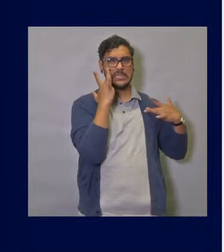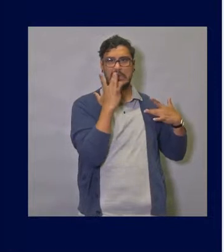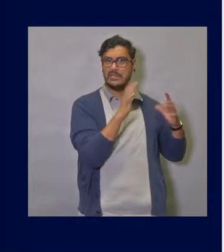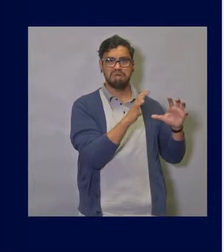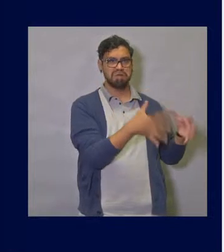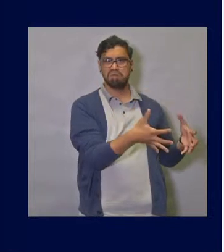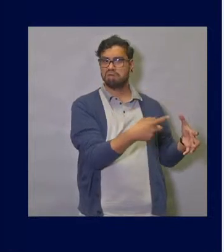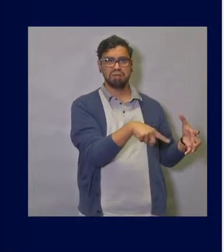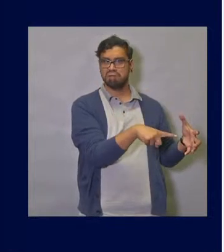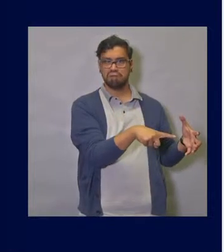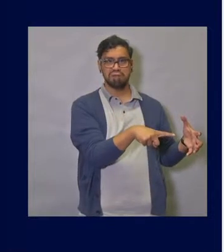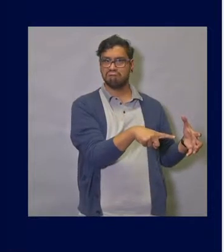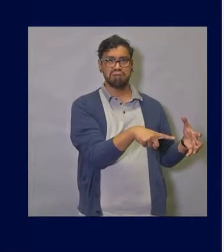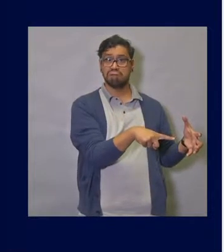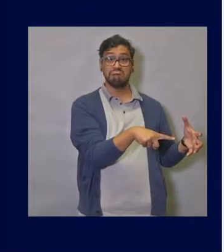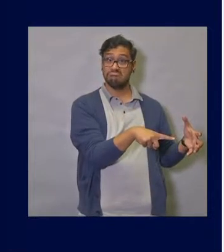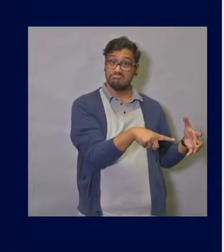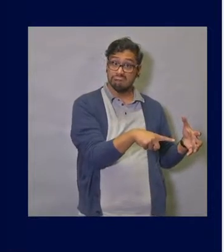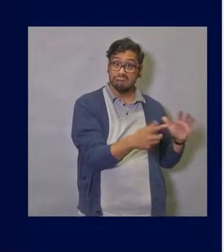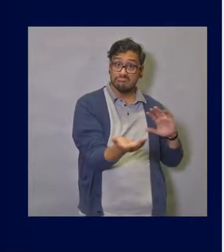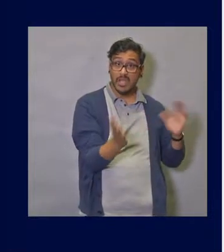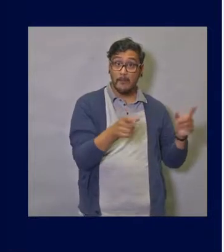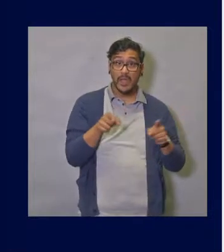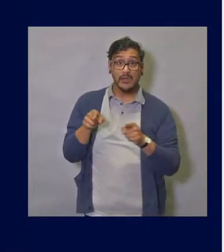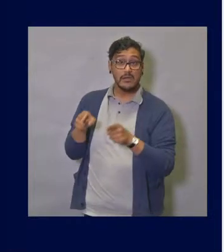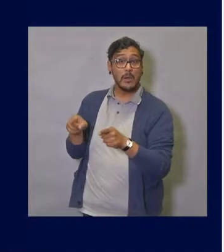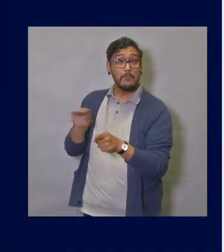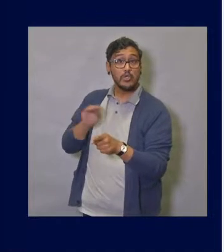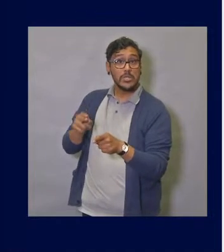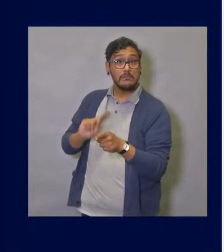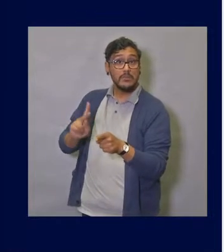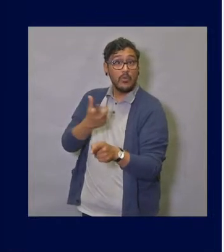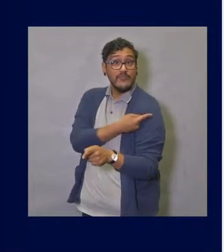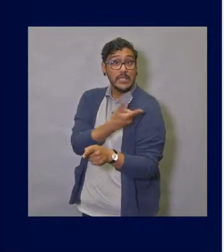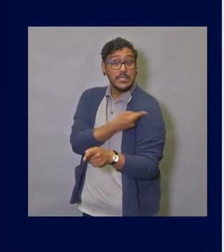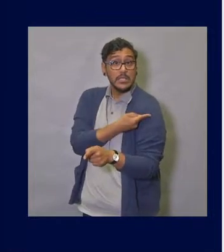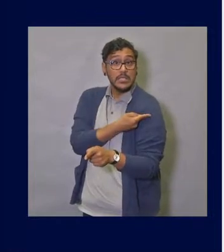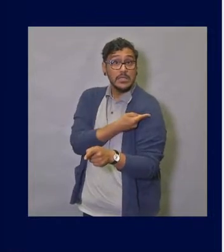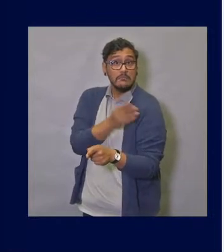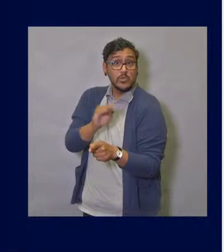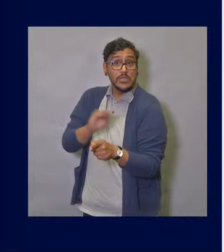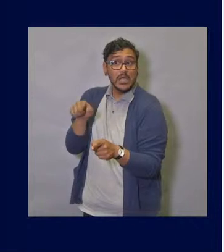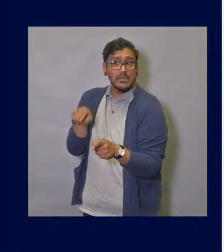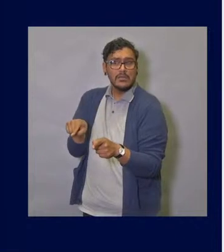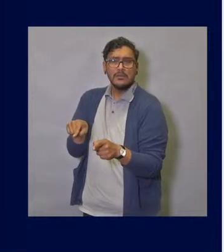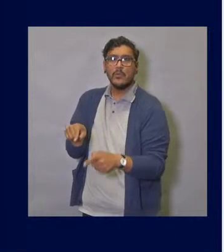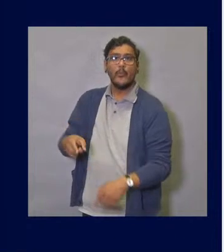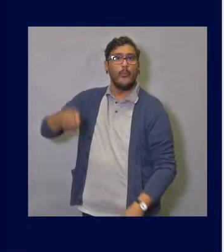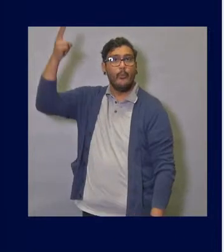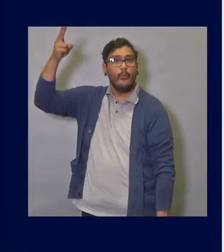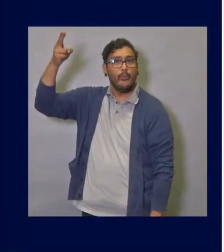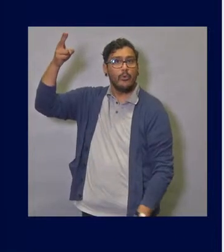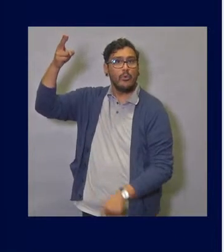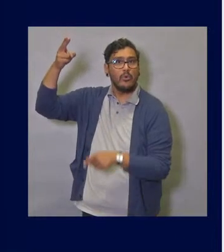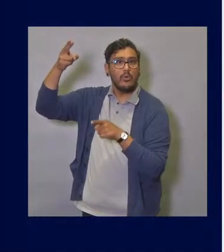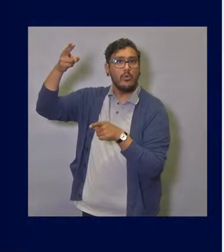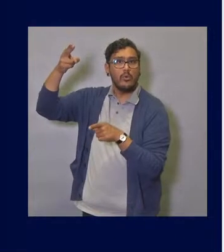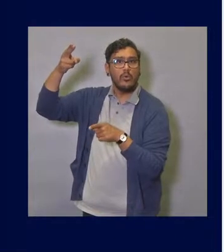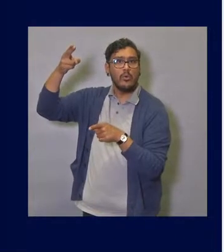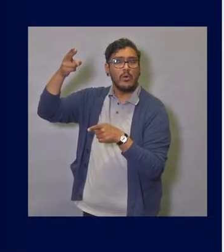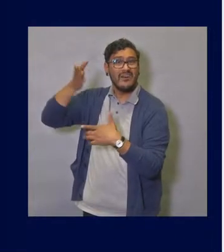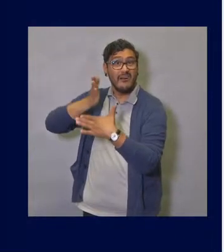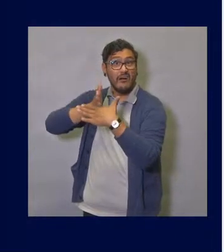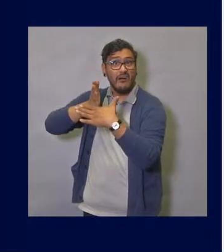with COVID-19, you see that the percent of people vaccinated in these communities is far higher, an average of